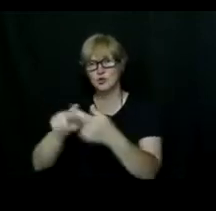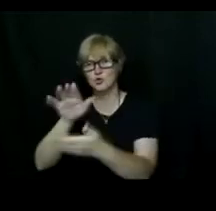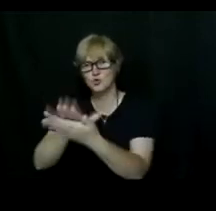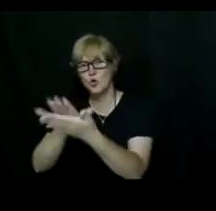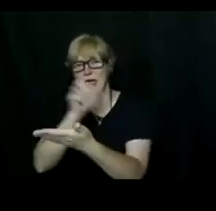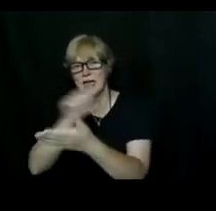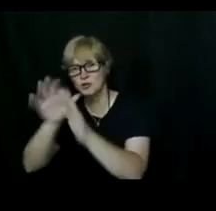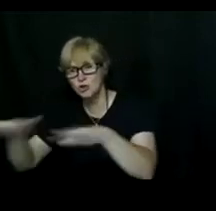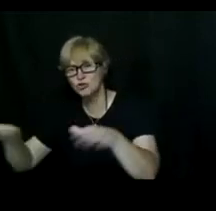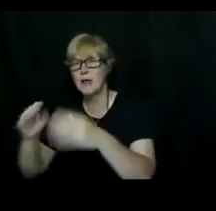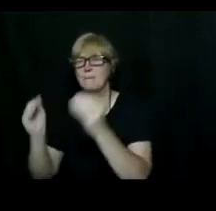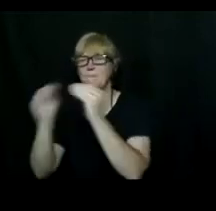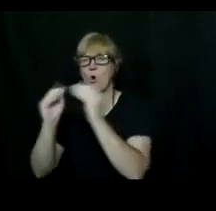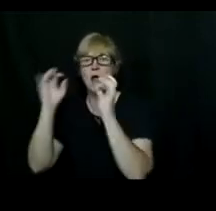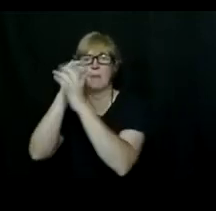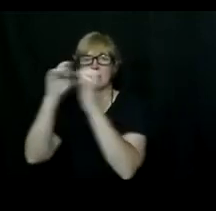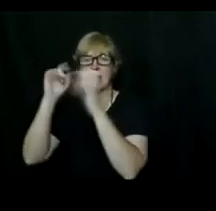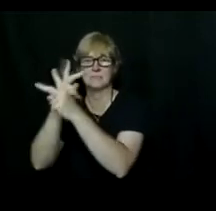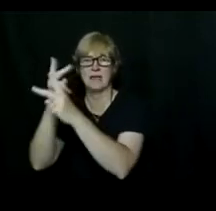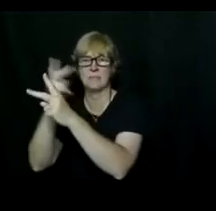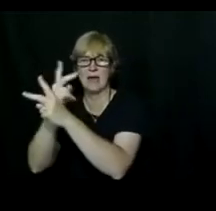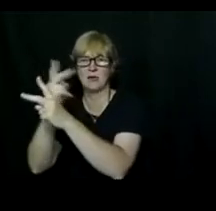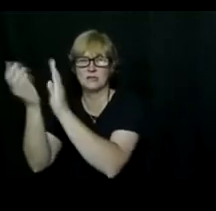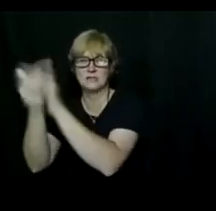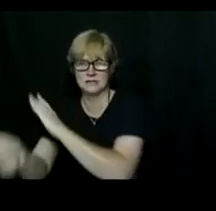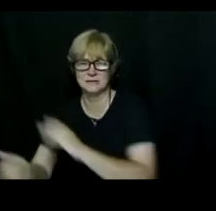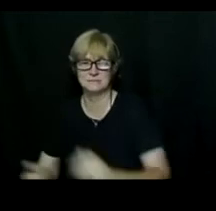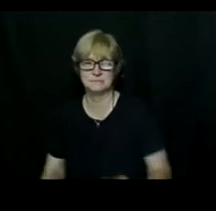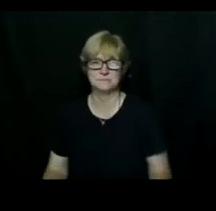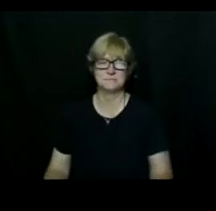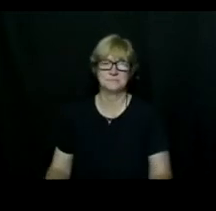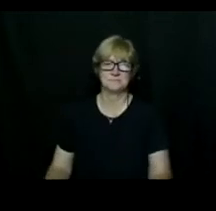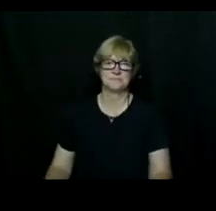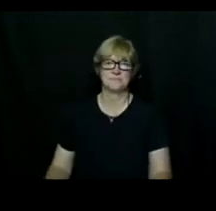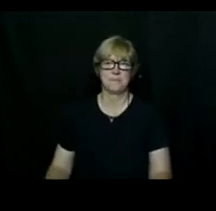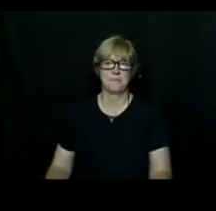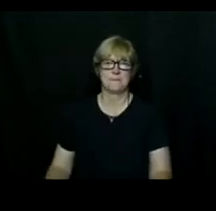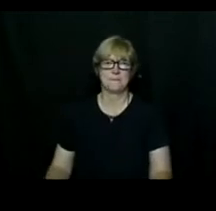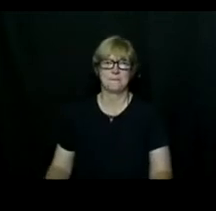complex mathematical skills, which we just couldn't measure with a kindergarten sample.